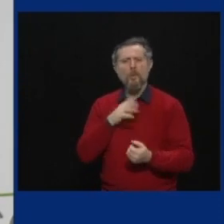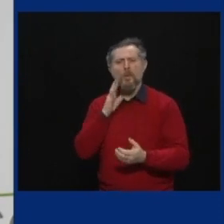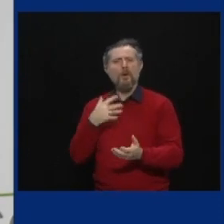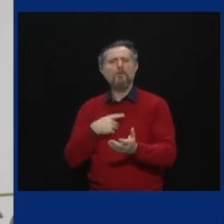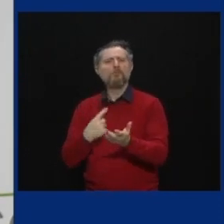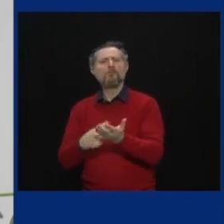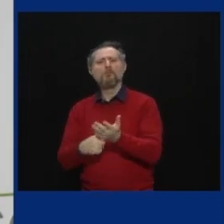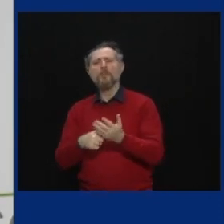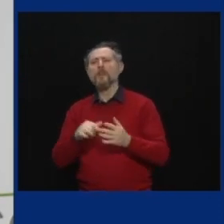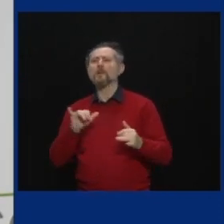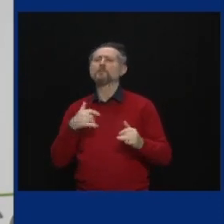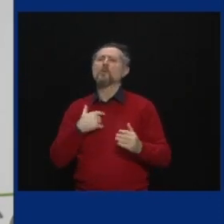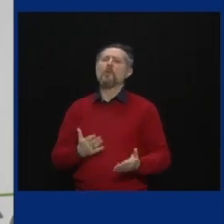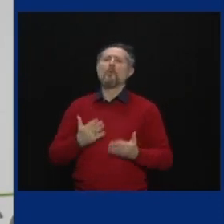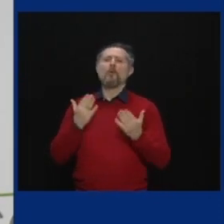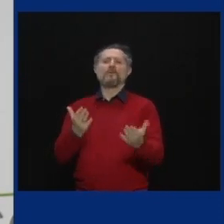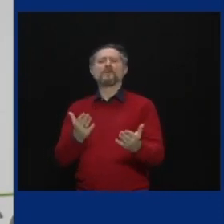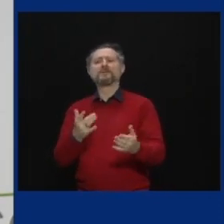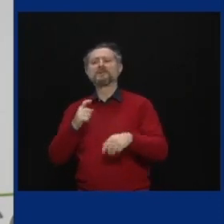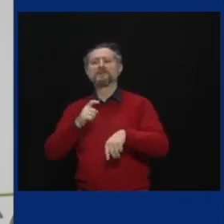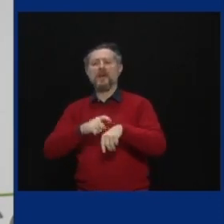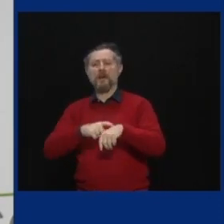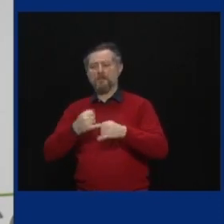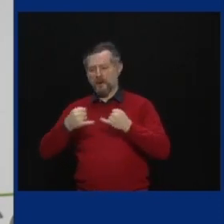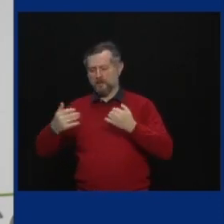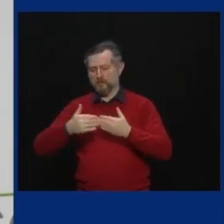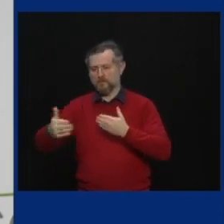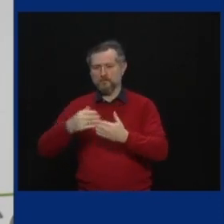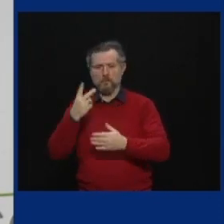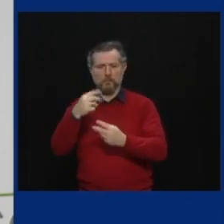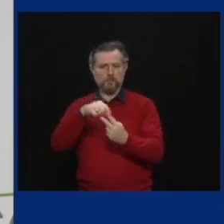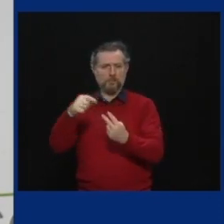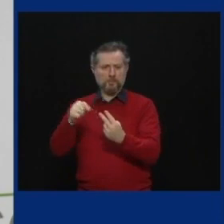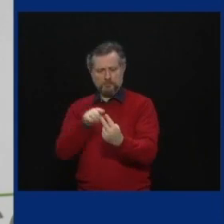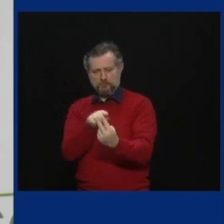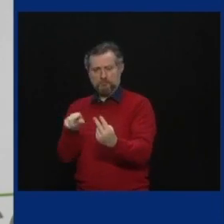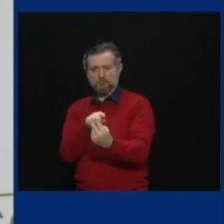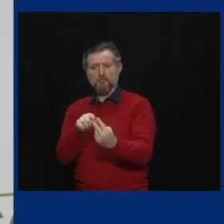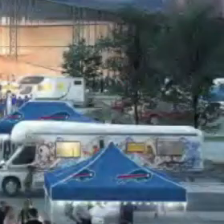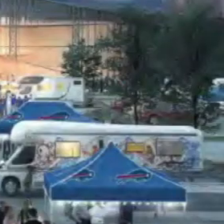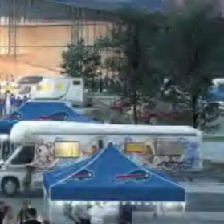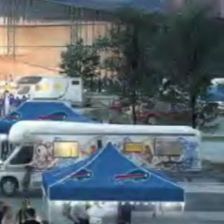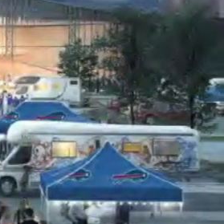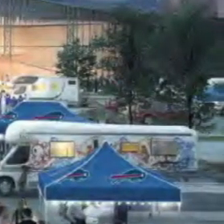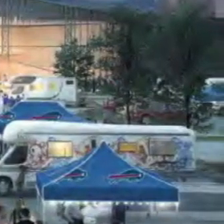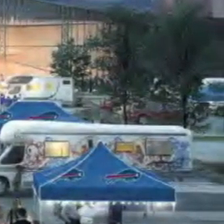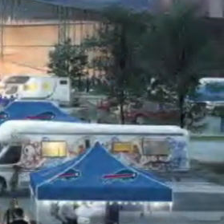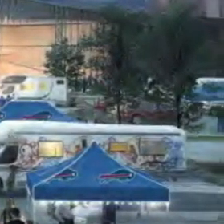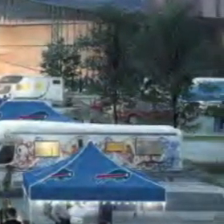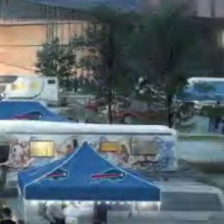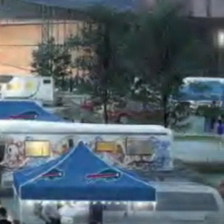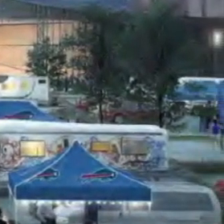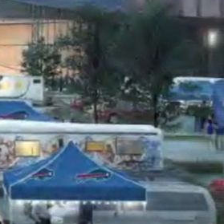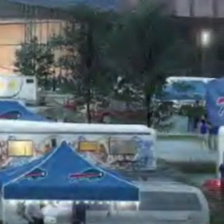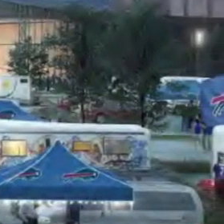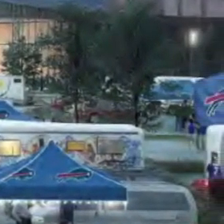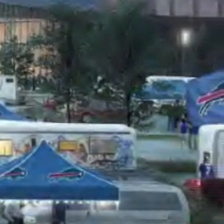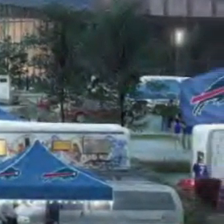offered two timelines to them, whatever works best for them. I can get this done by the end of this year. My desire is, I'm a Buffalo Bills